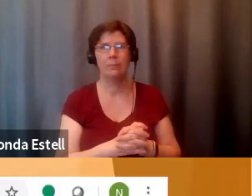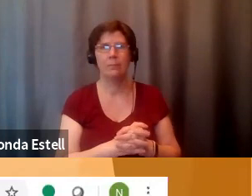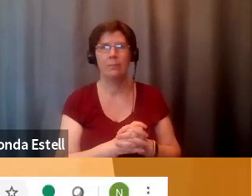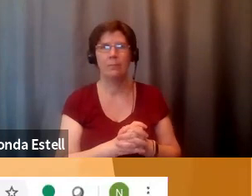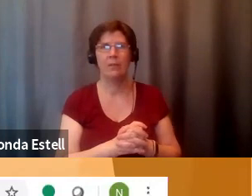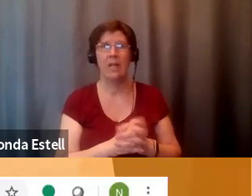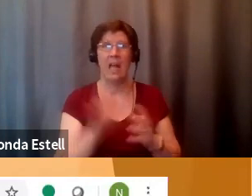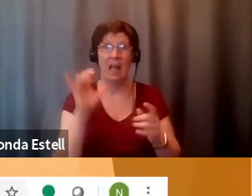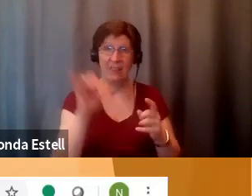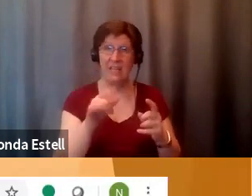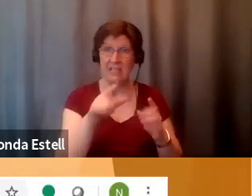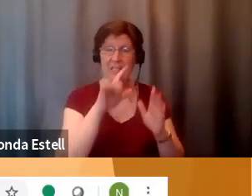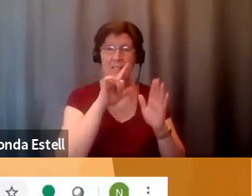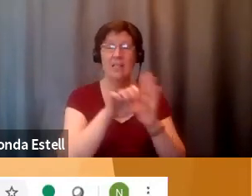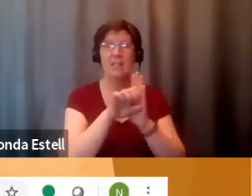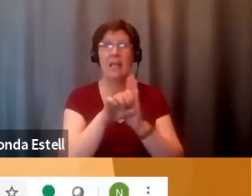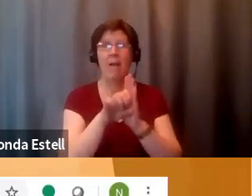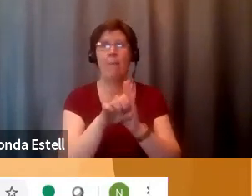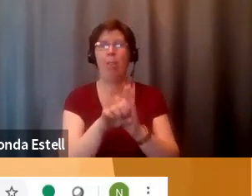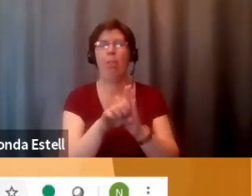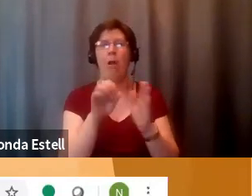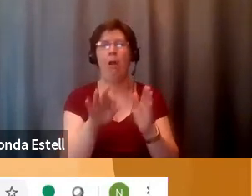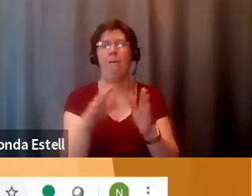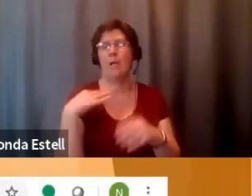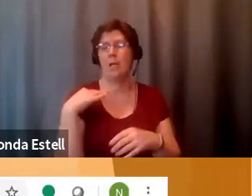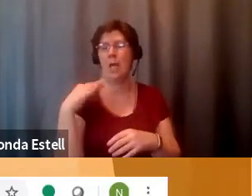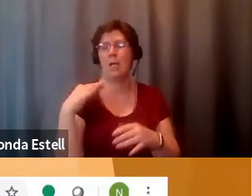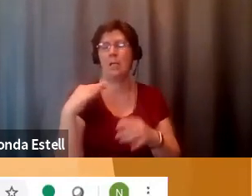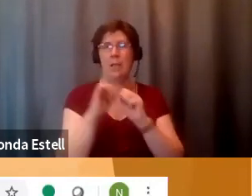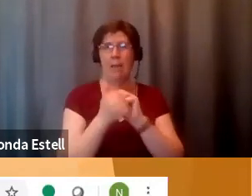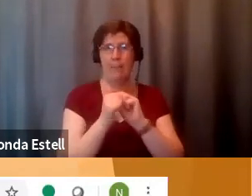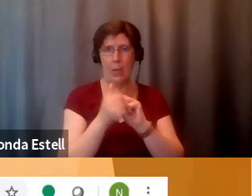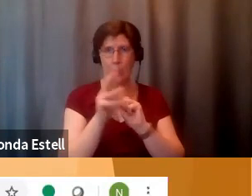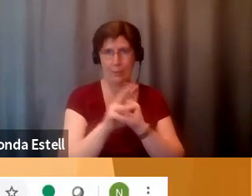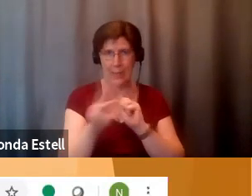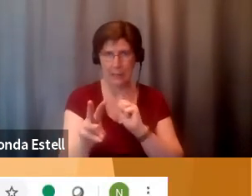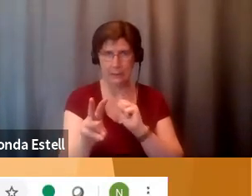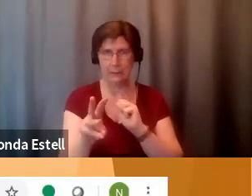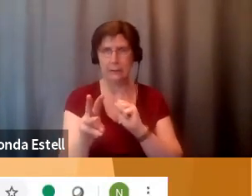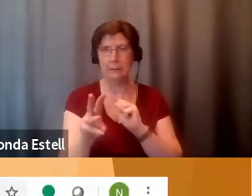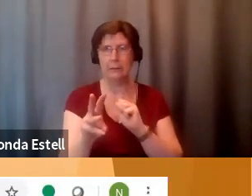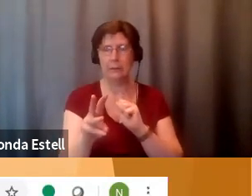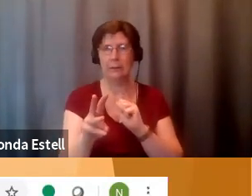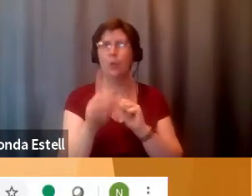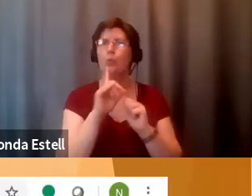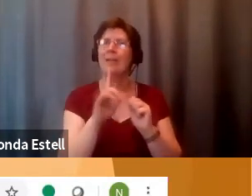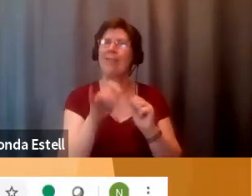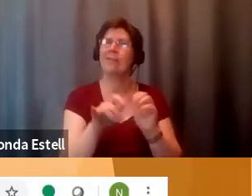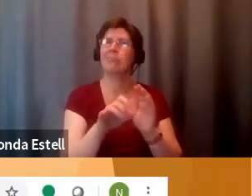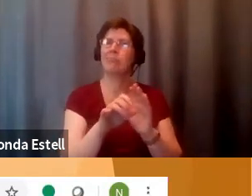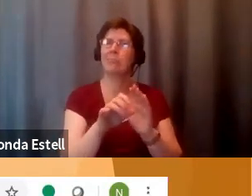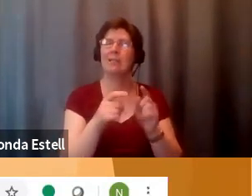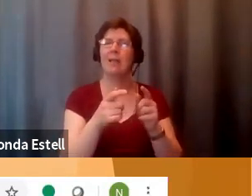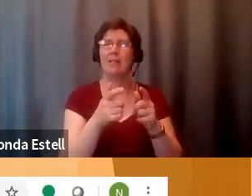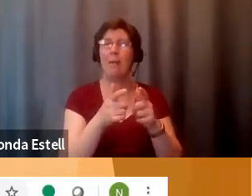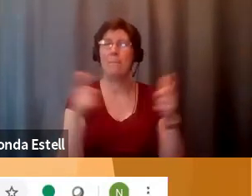This is an example of a candidate's campaign website, and there's a big blue